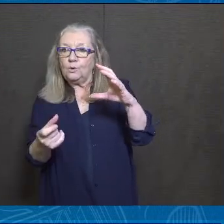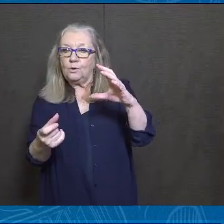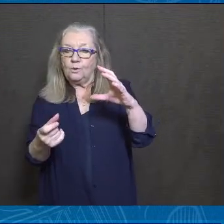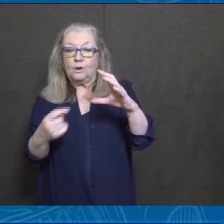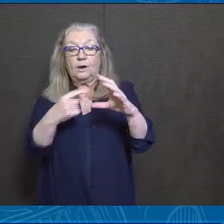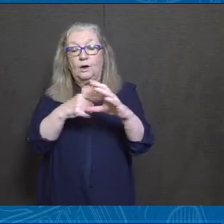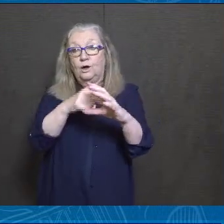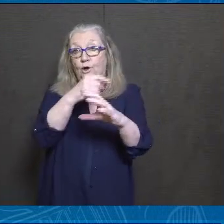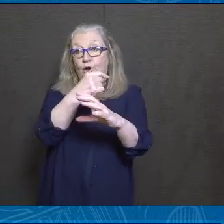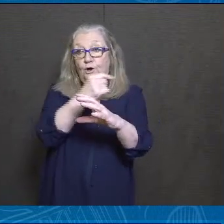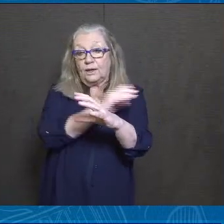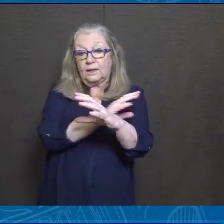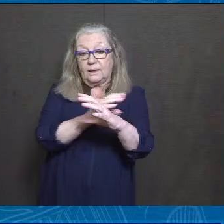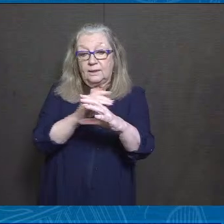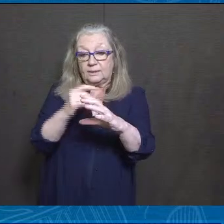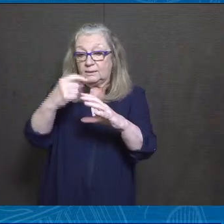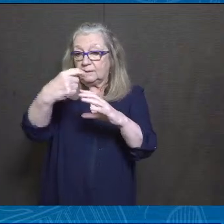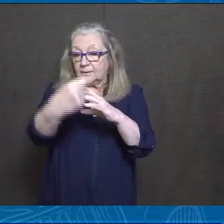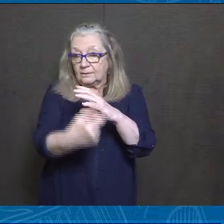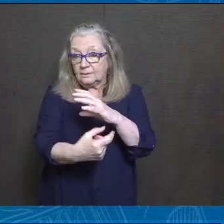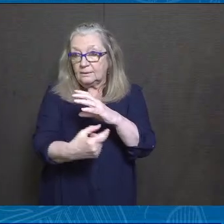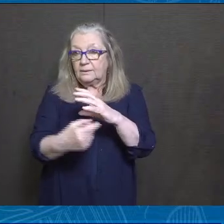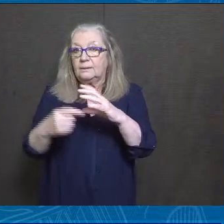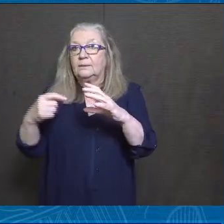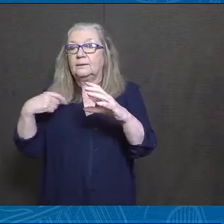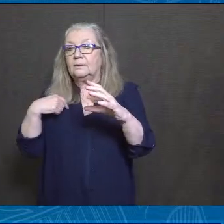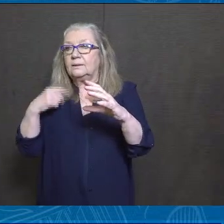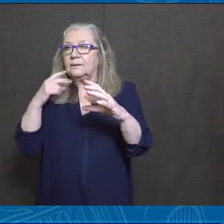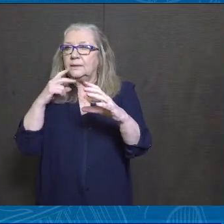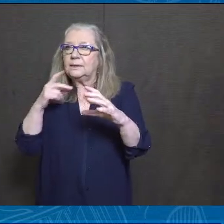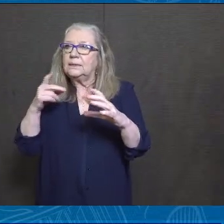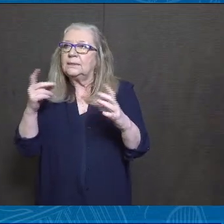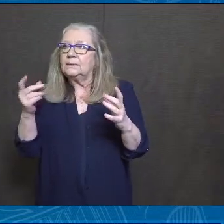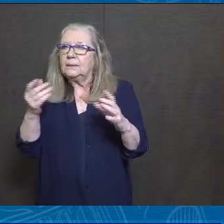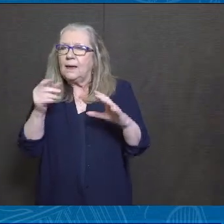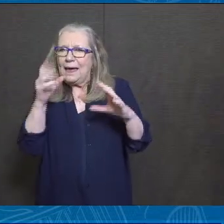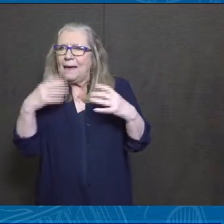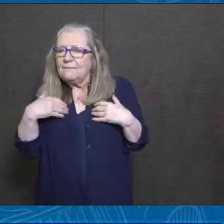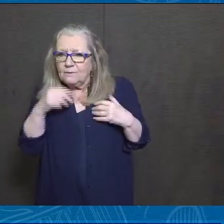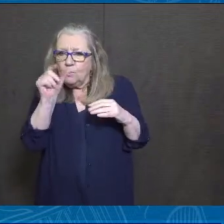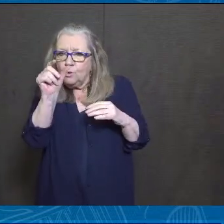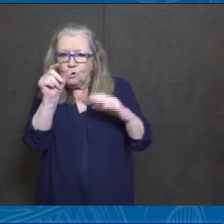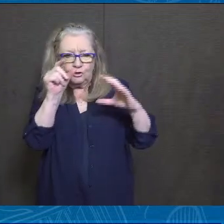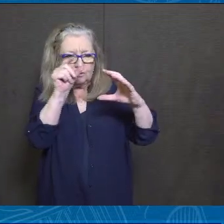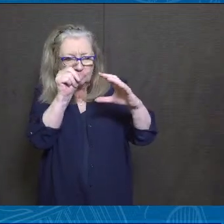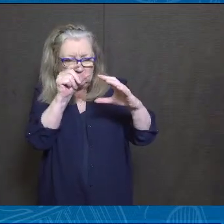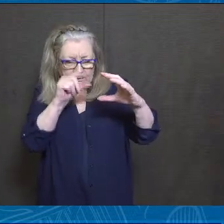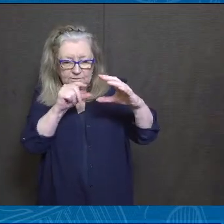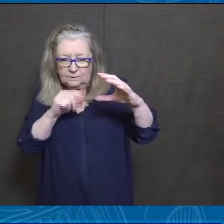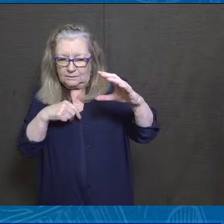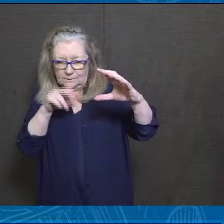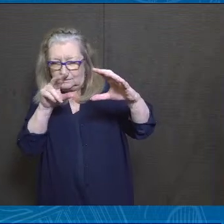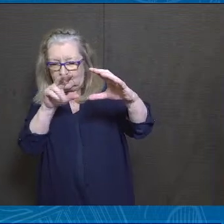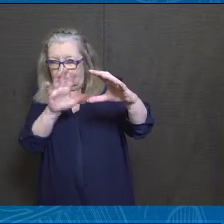green of ball and some word. And so I see in the